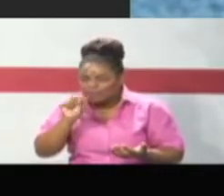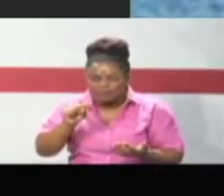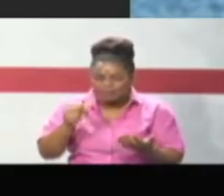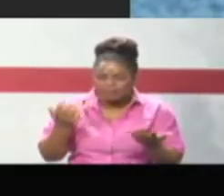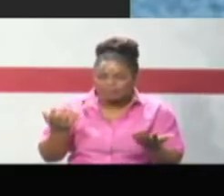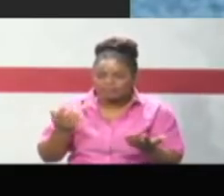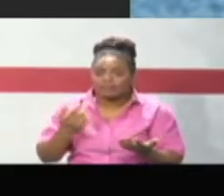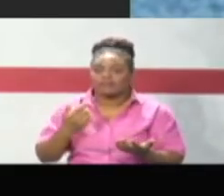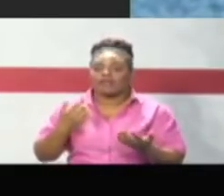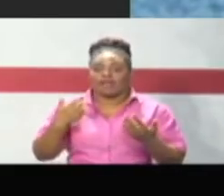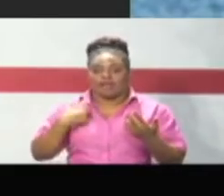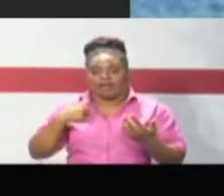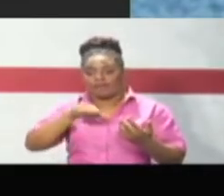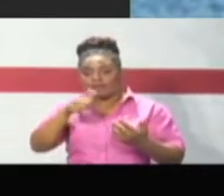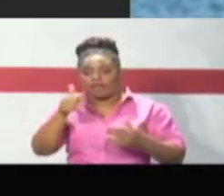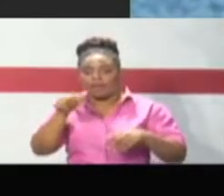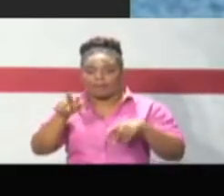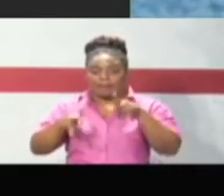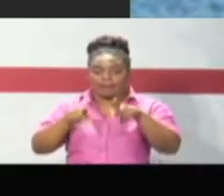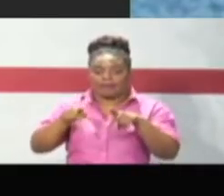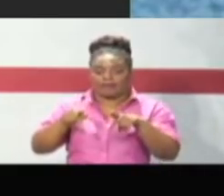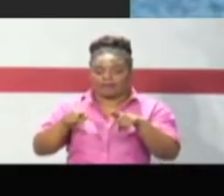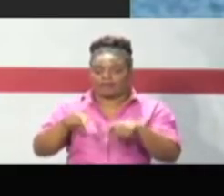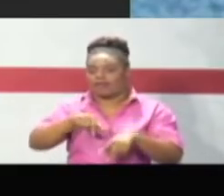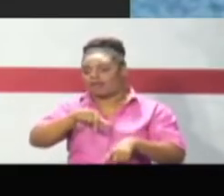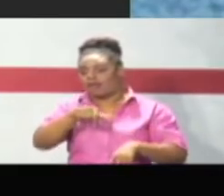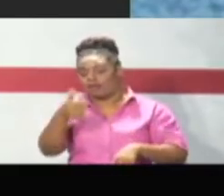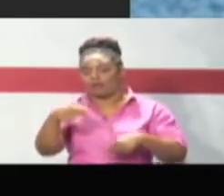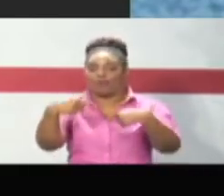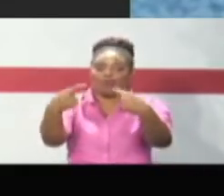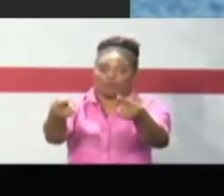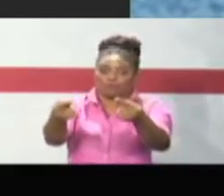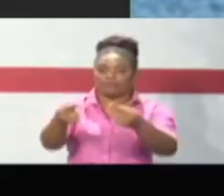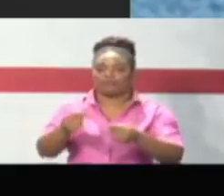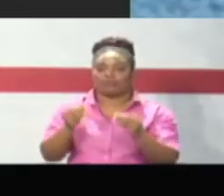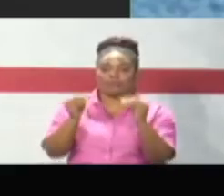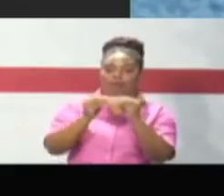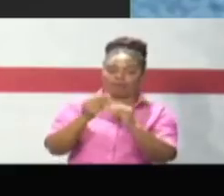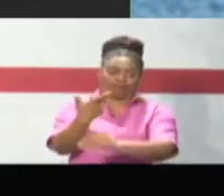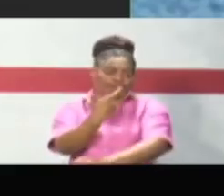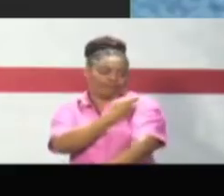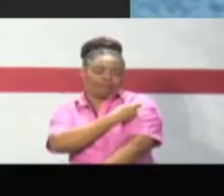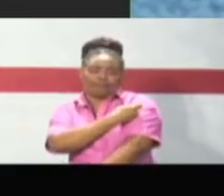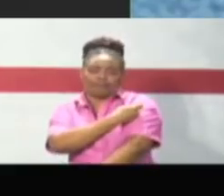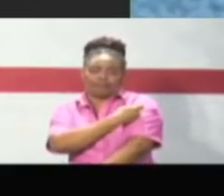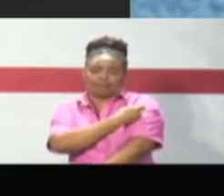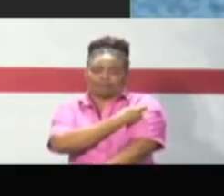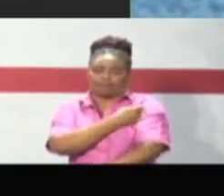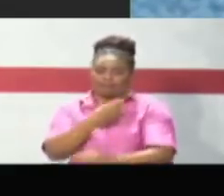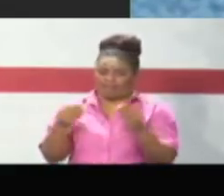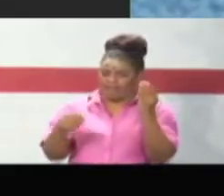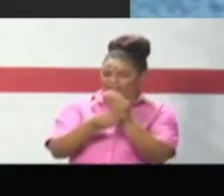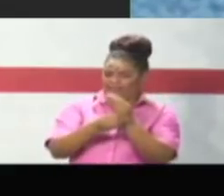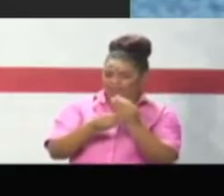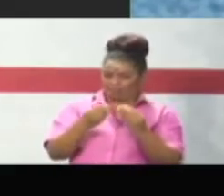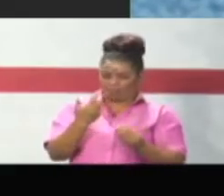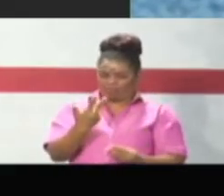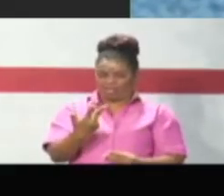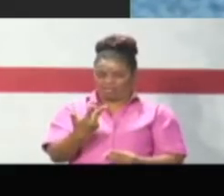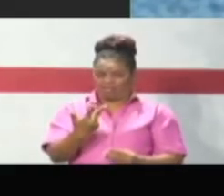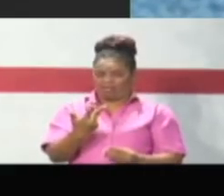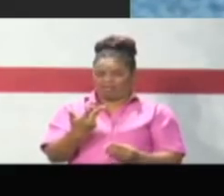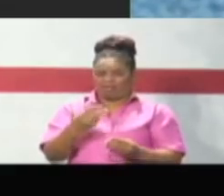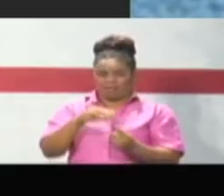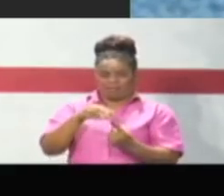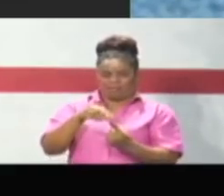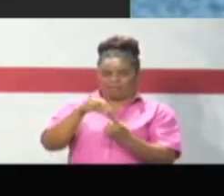COVID-19 doses despite already having their full regime, whether it's extra doses of a particular vaccine or seeking out